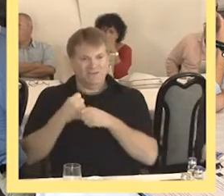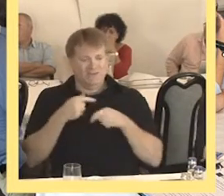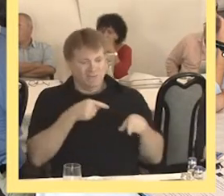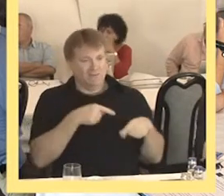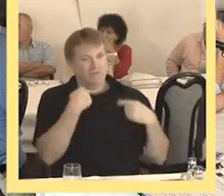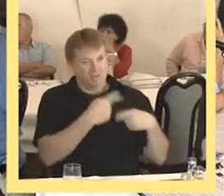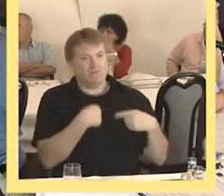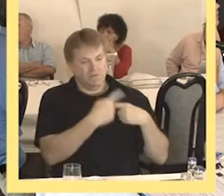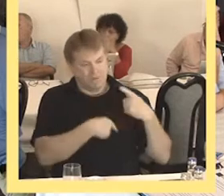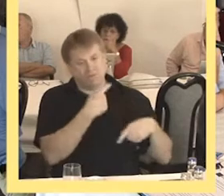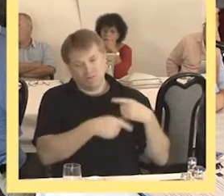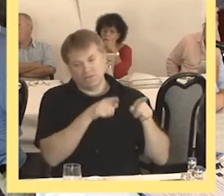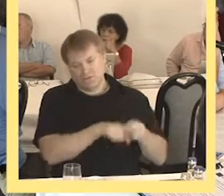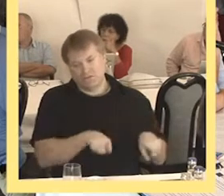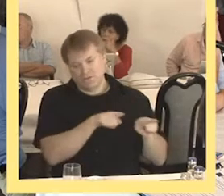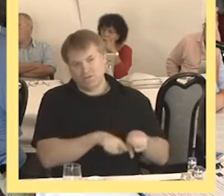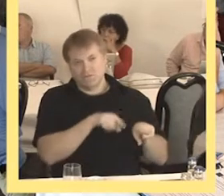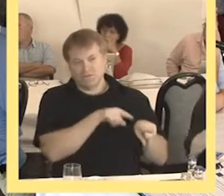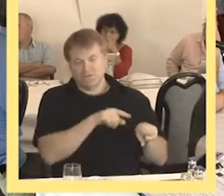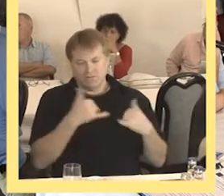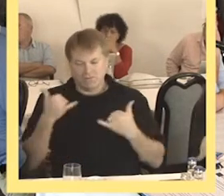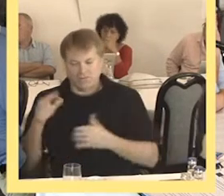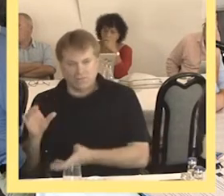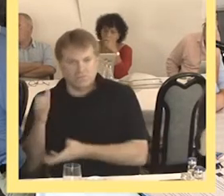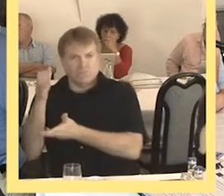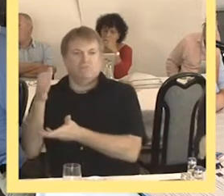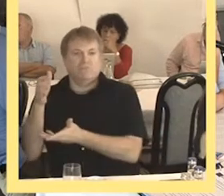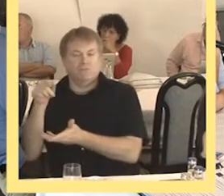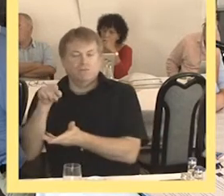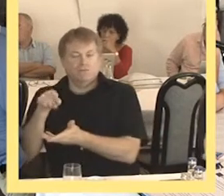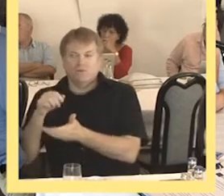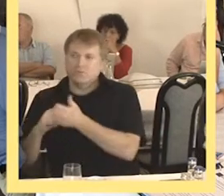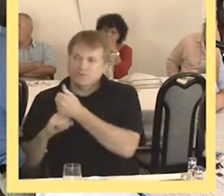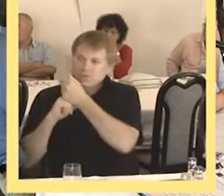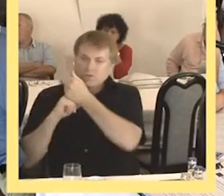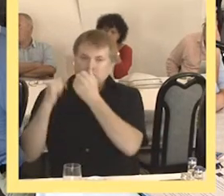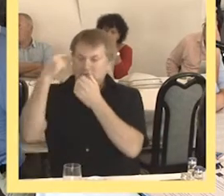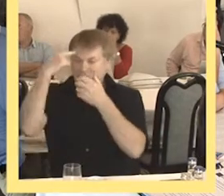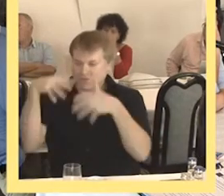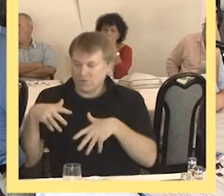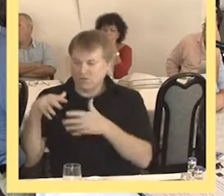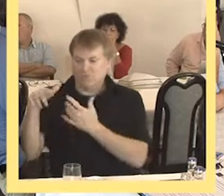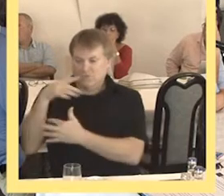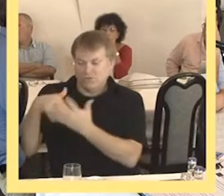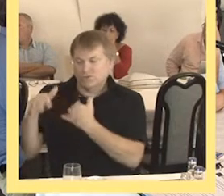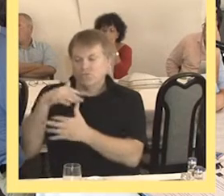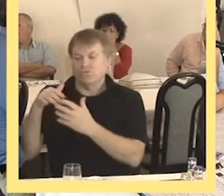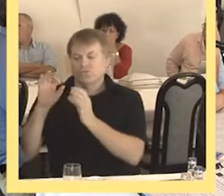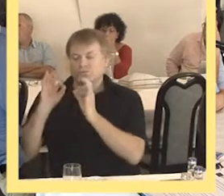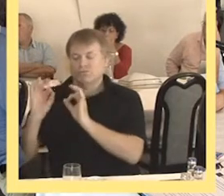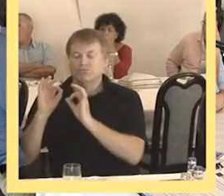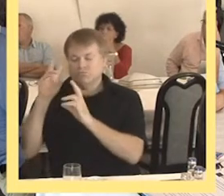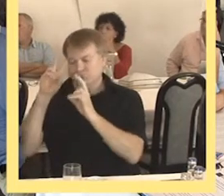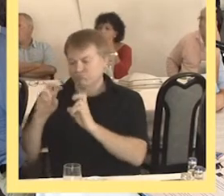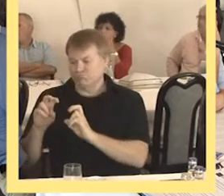remind on that we have the topic of psychosocial support and interaction in terms